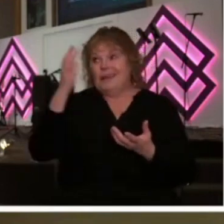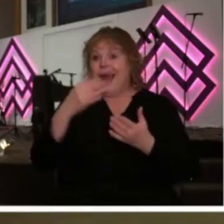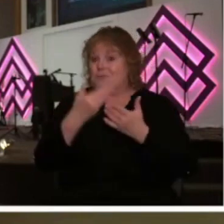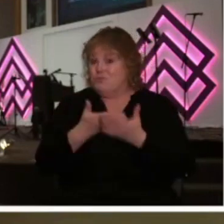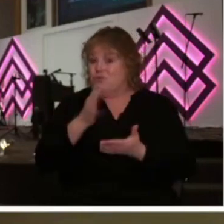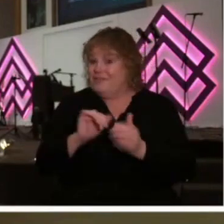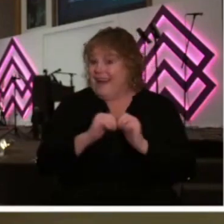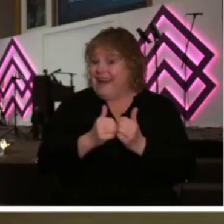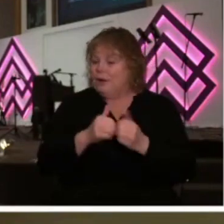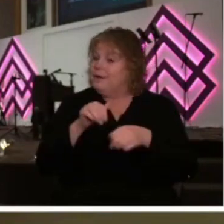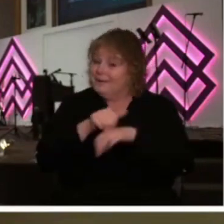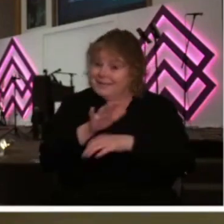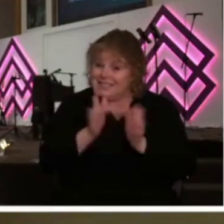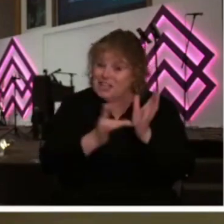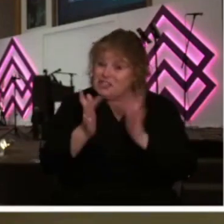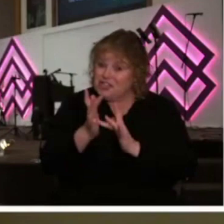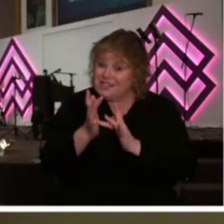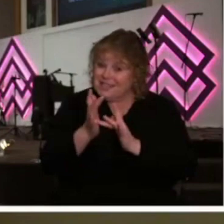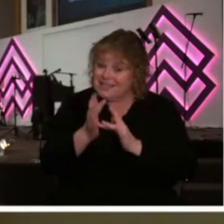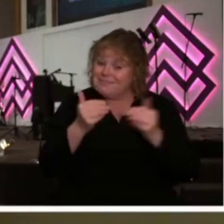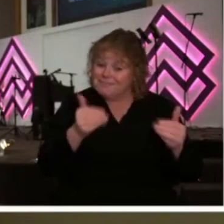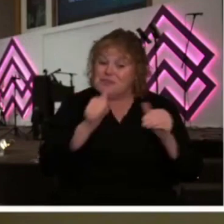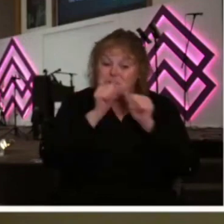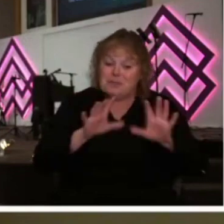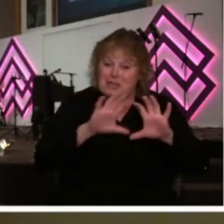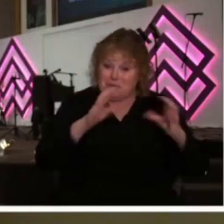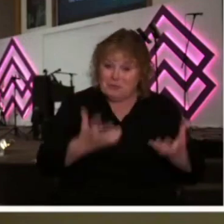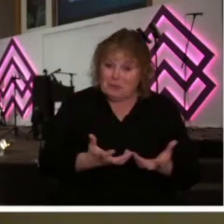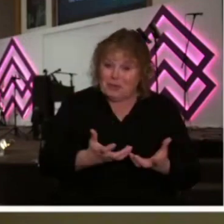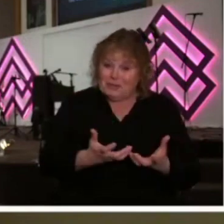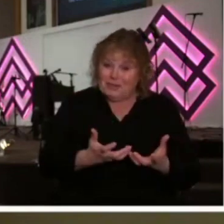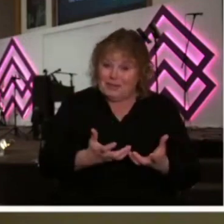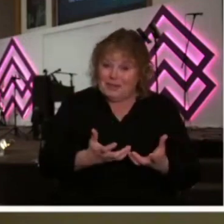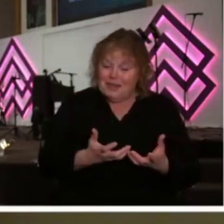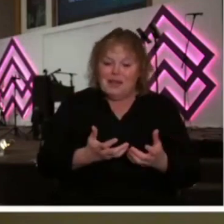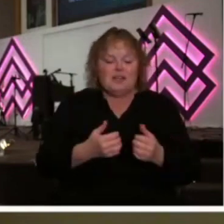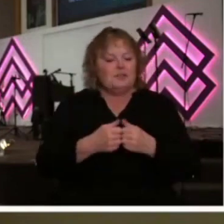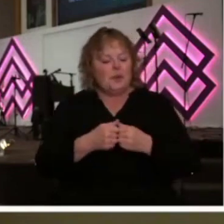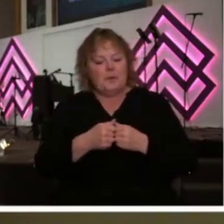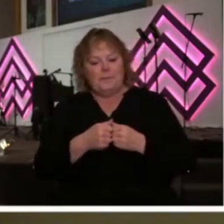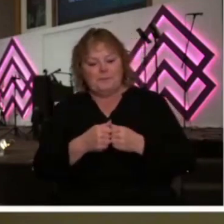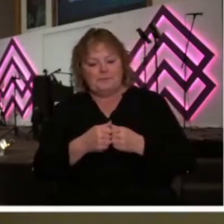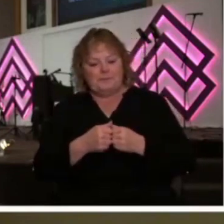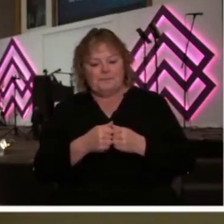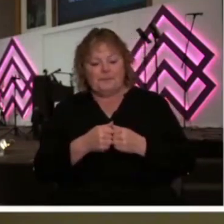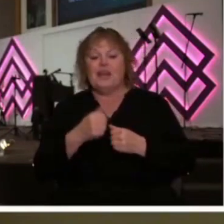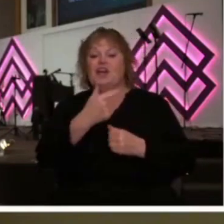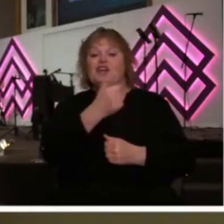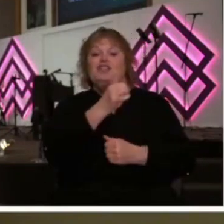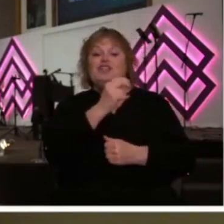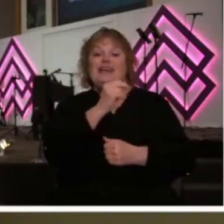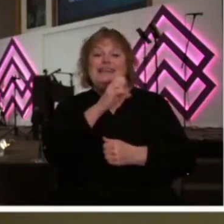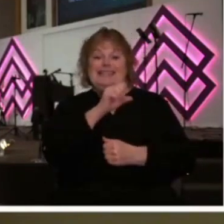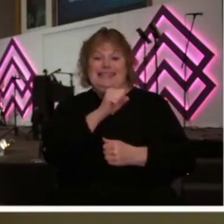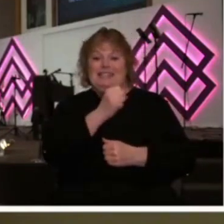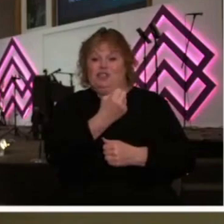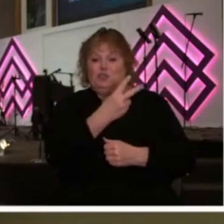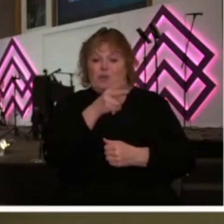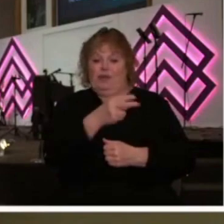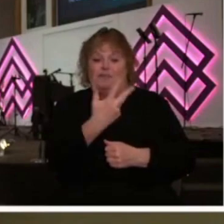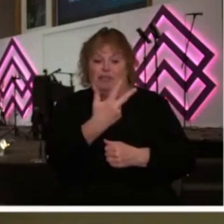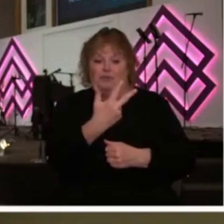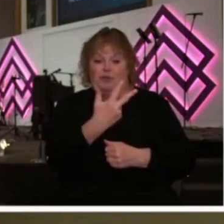So John 3:16 is only significant because of Genesis 12:3. And that verse sets up everything that's happening around